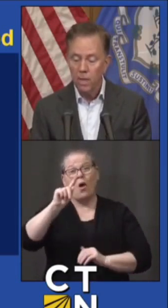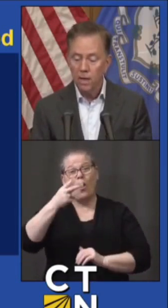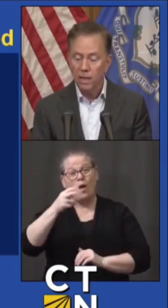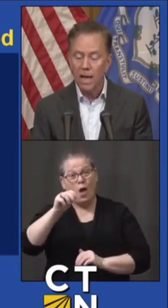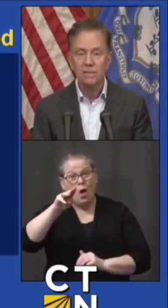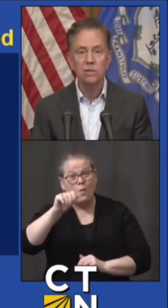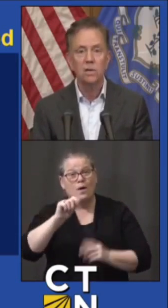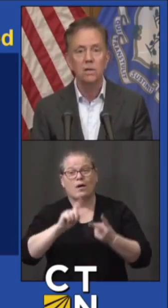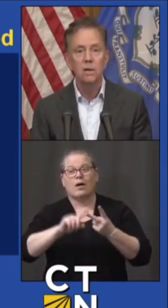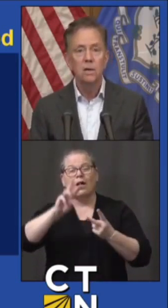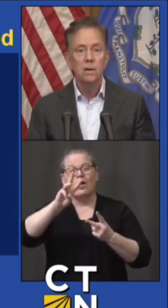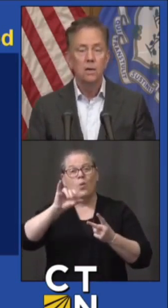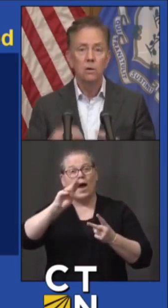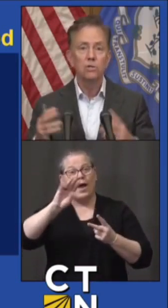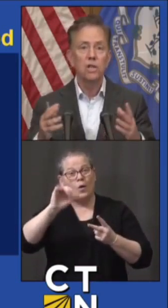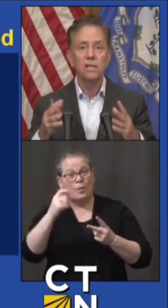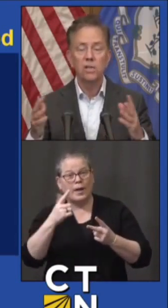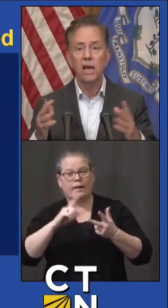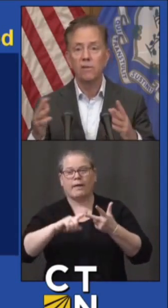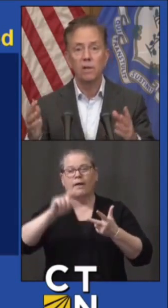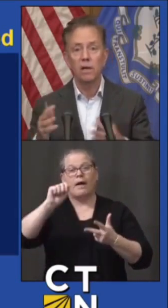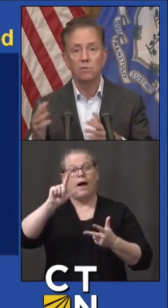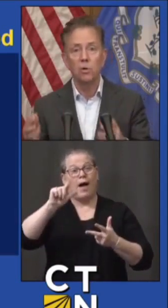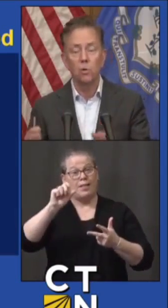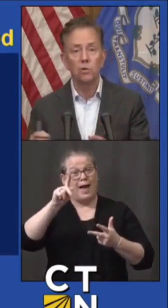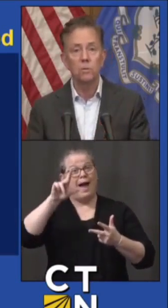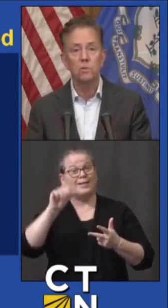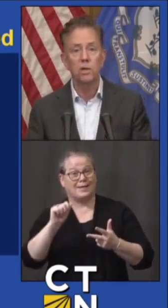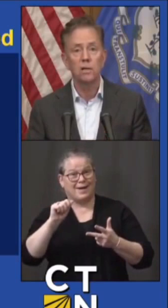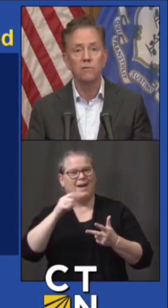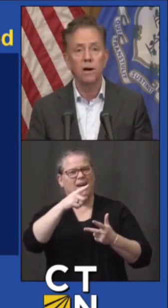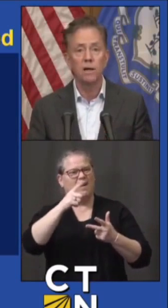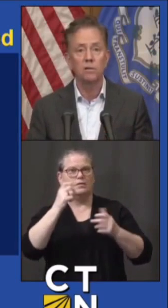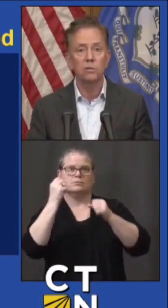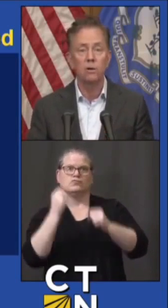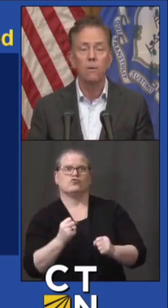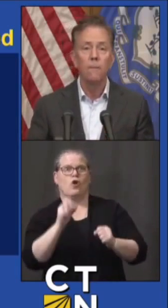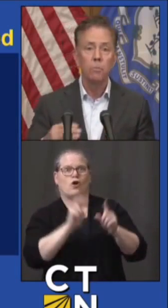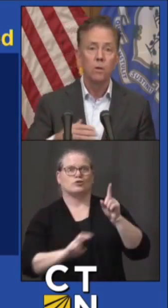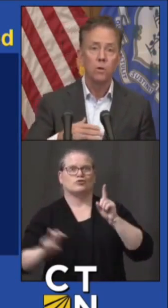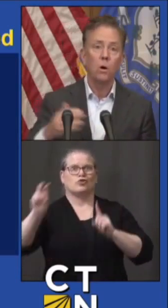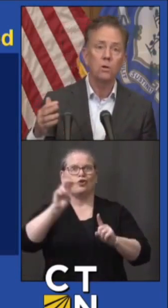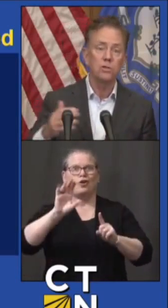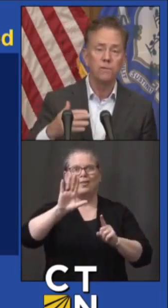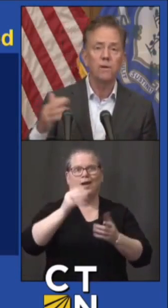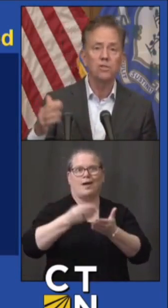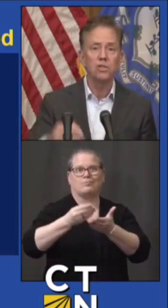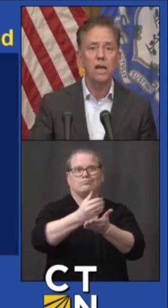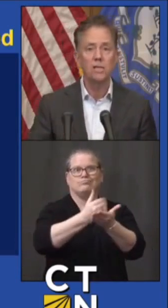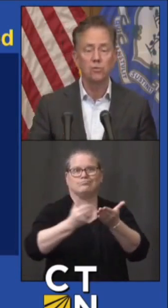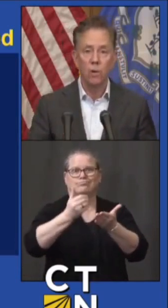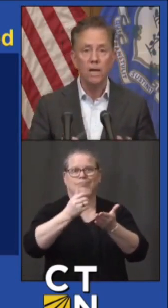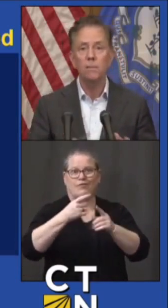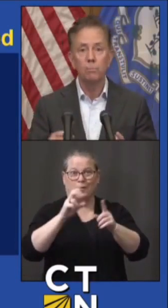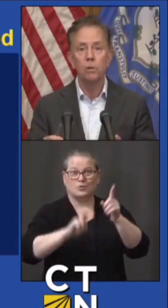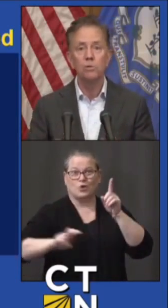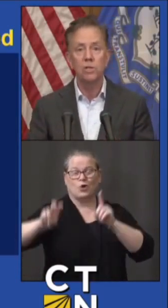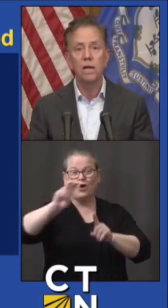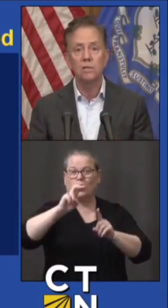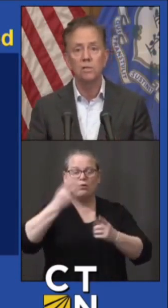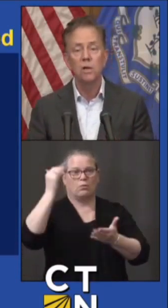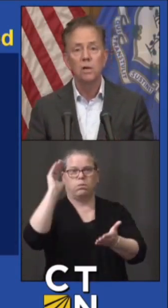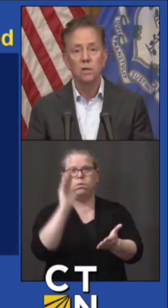Wyoming, Alaska, those states that have a lot of tourism, say Nevada. So there are different states, red and